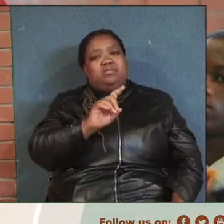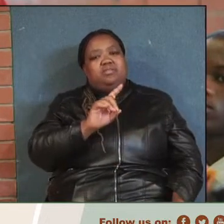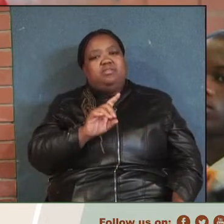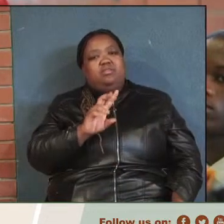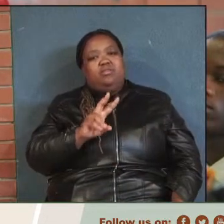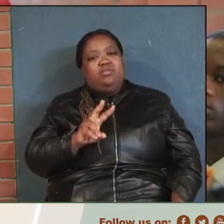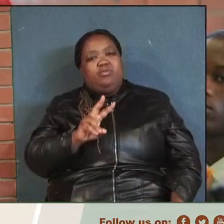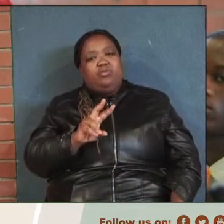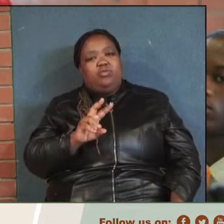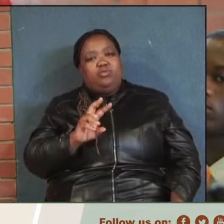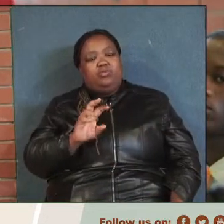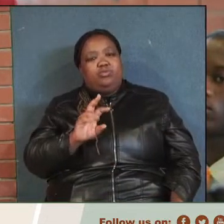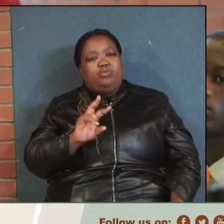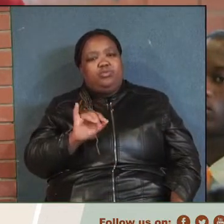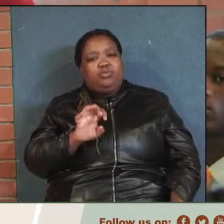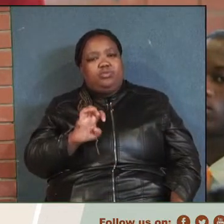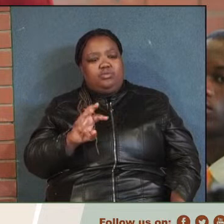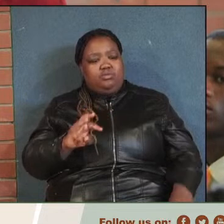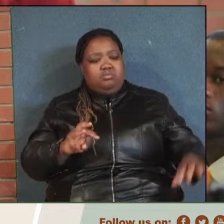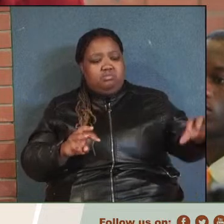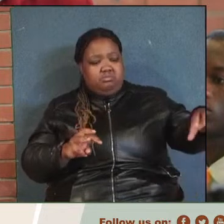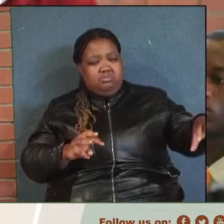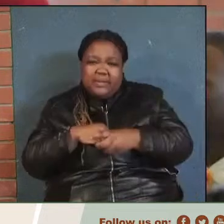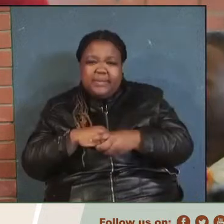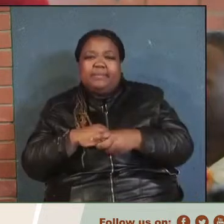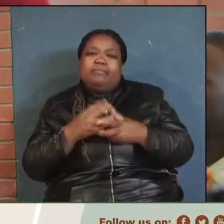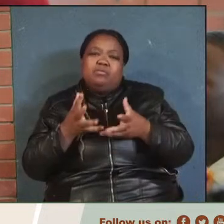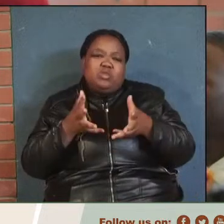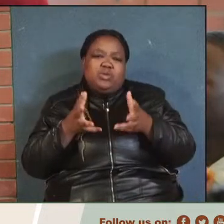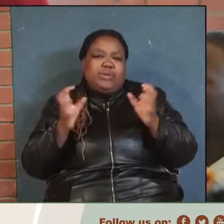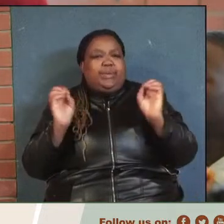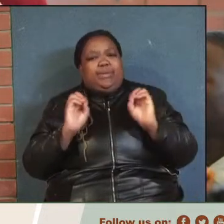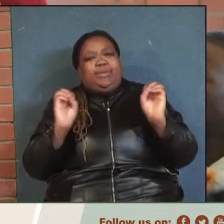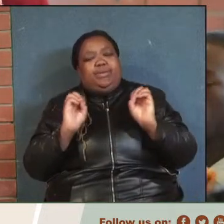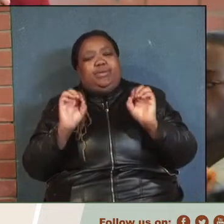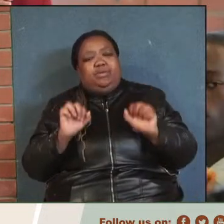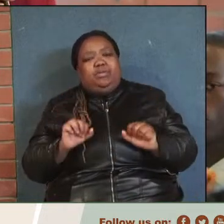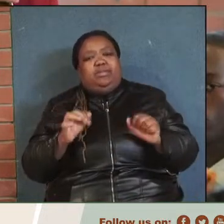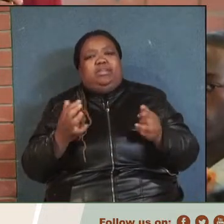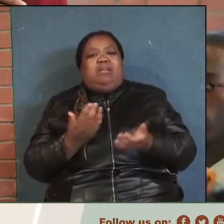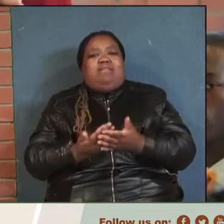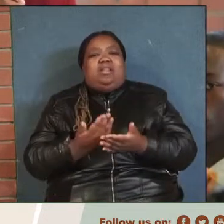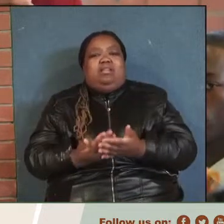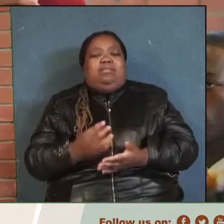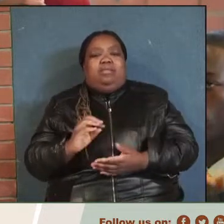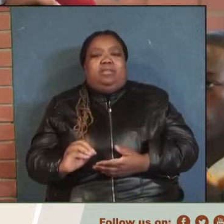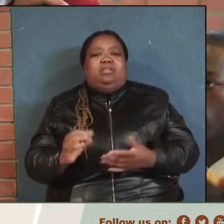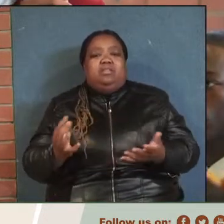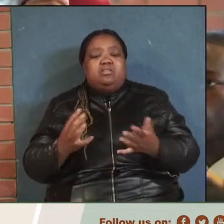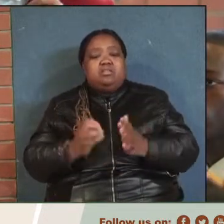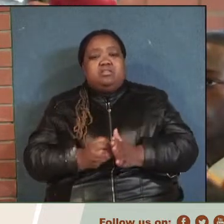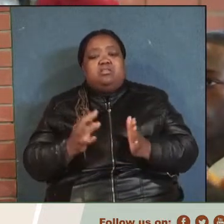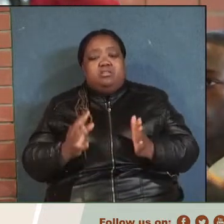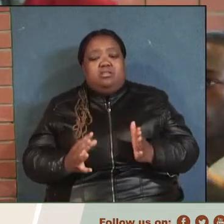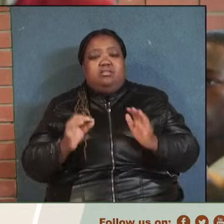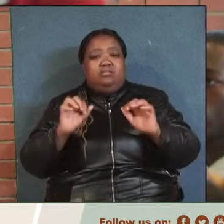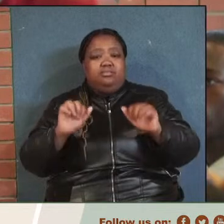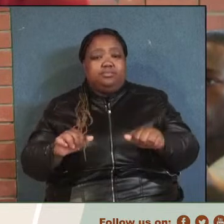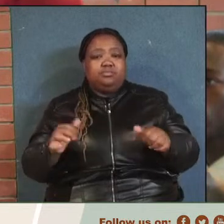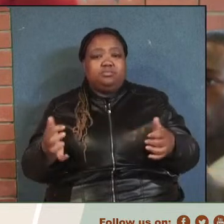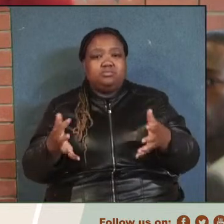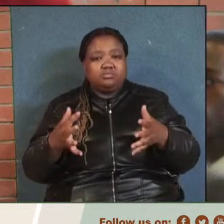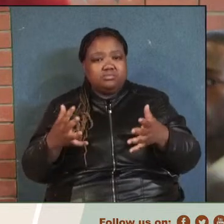in Springs, I want to do Setswana or Zvenda. And now, ability. There are learners whom are wards, or children, if you will, of